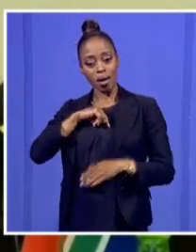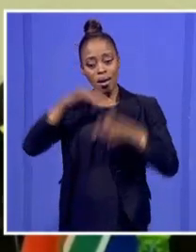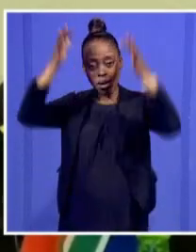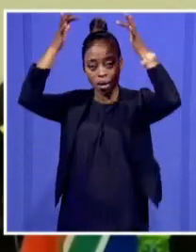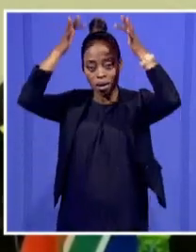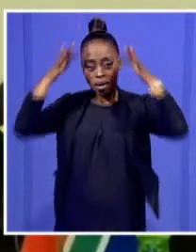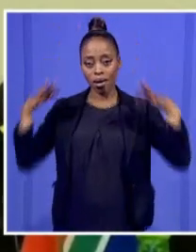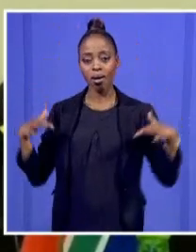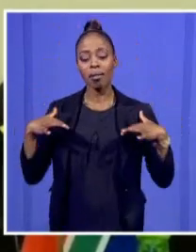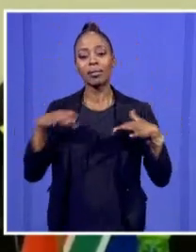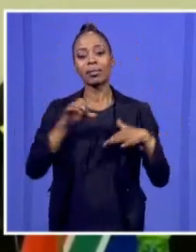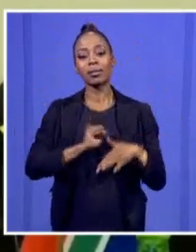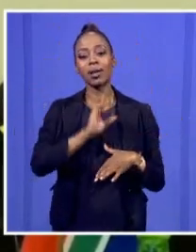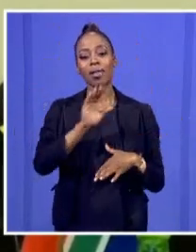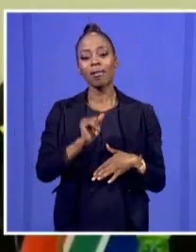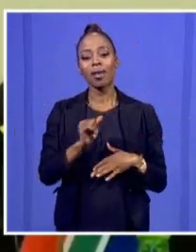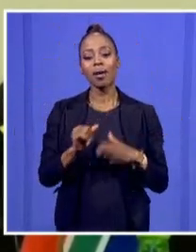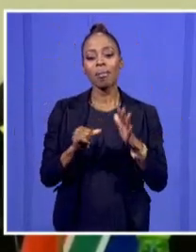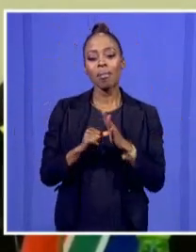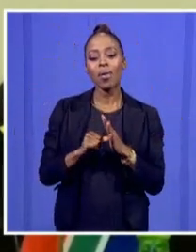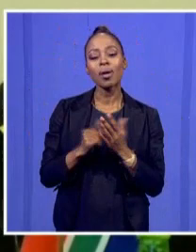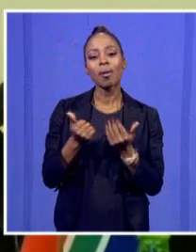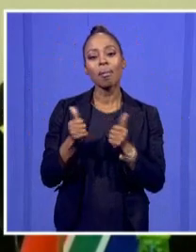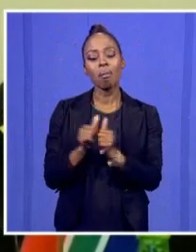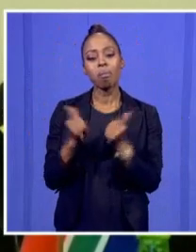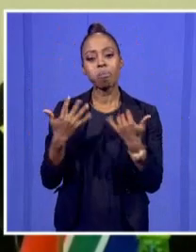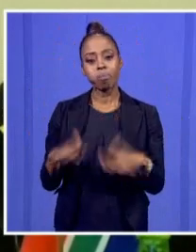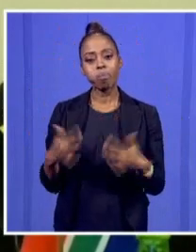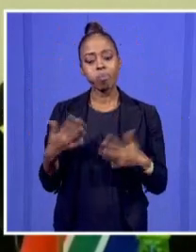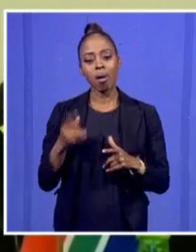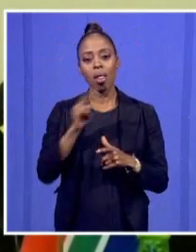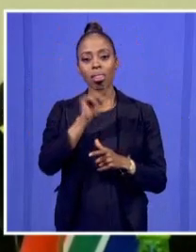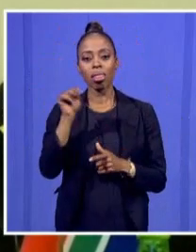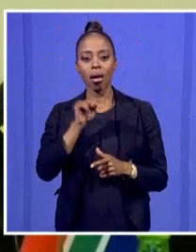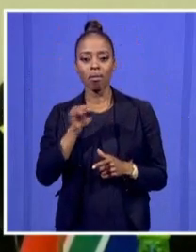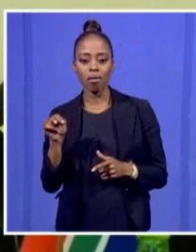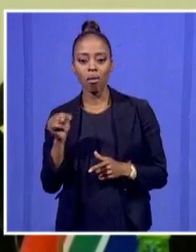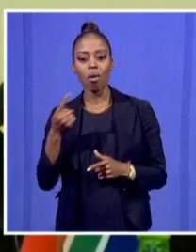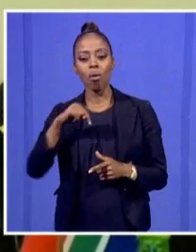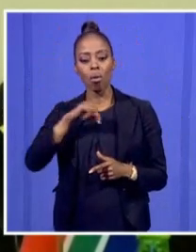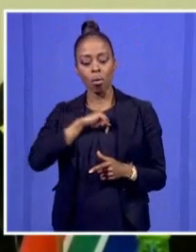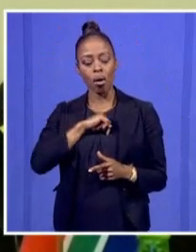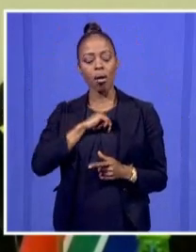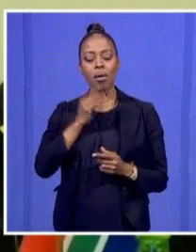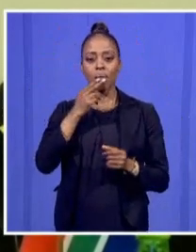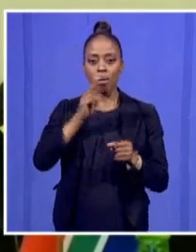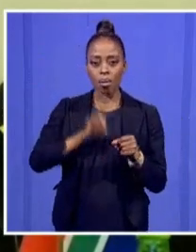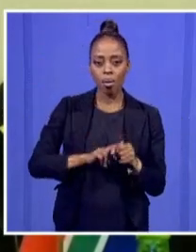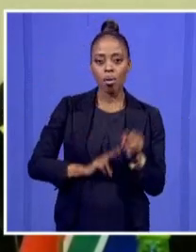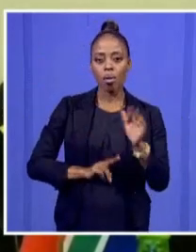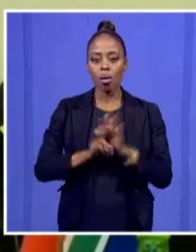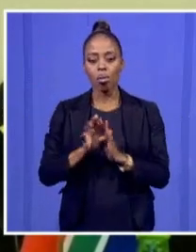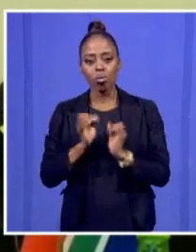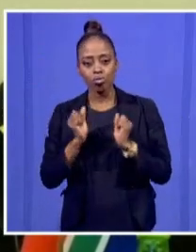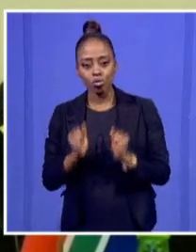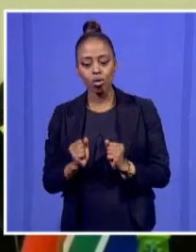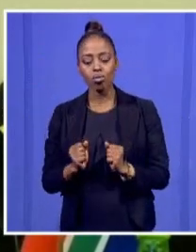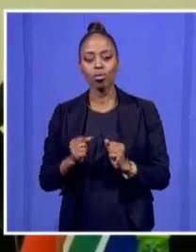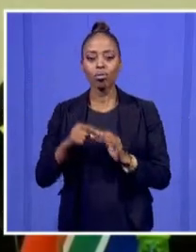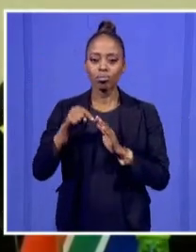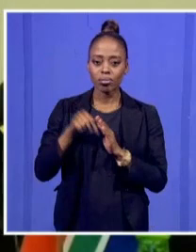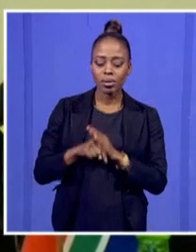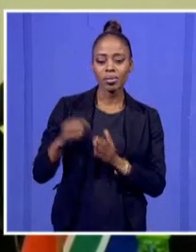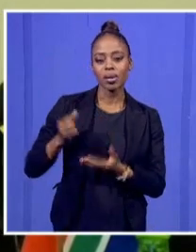important partner, and therefore we are committed to developing a strong and deeper